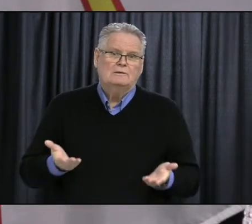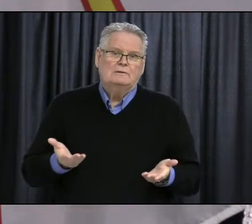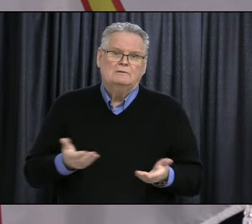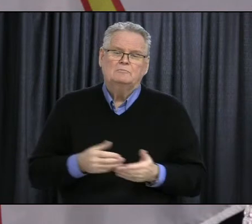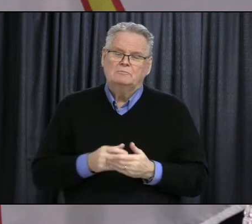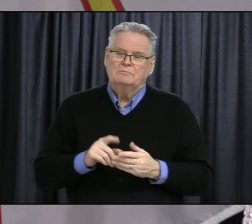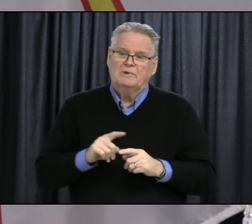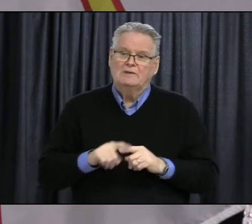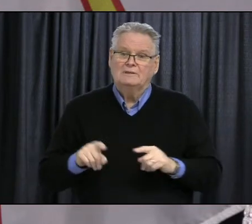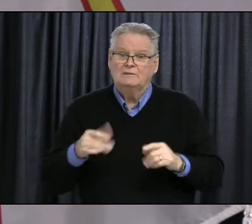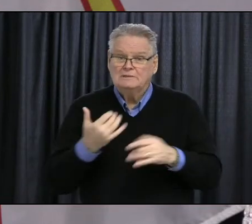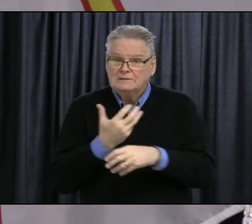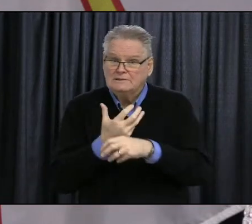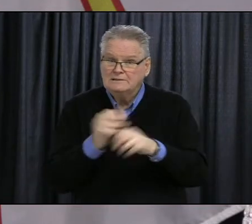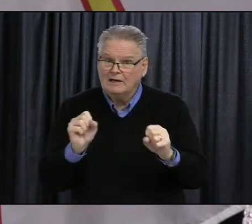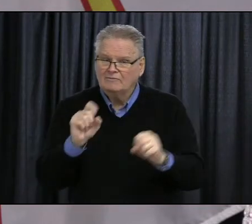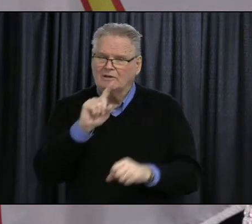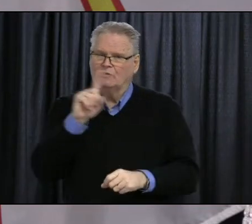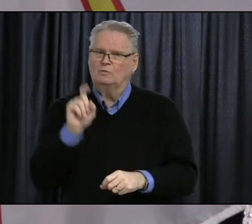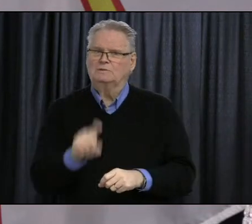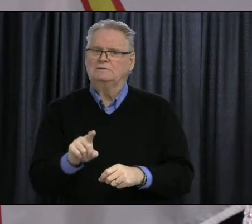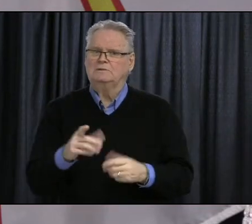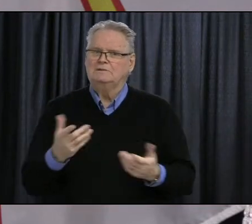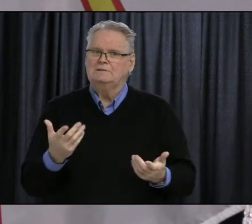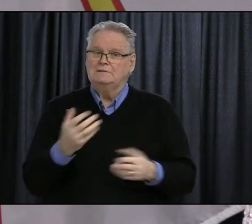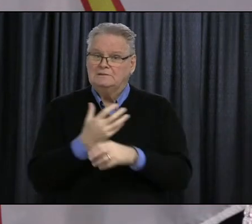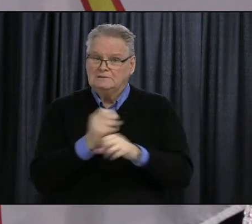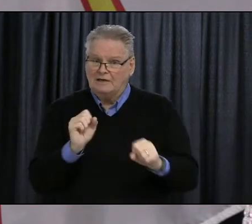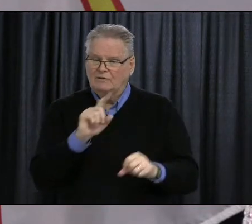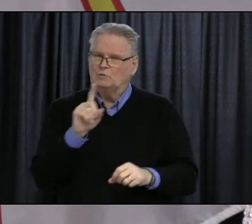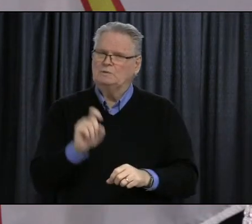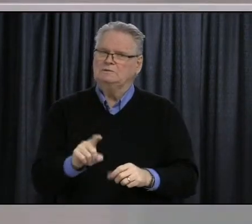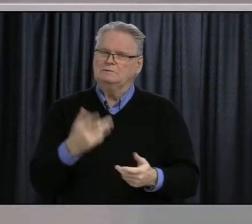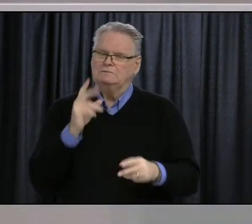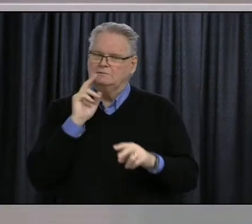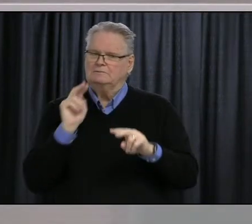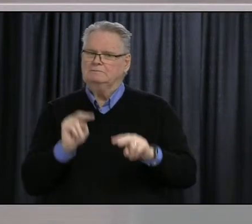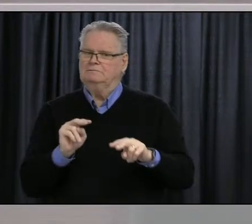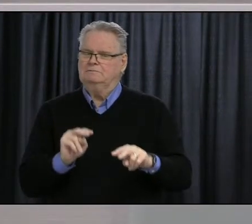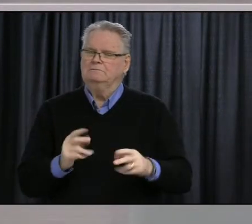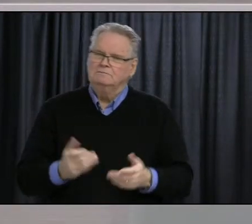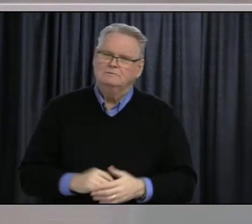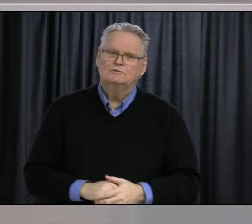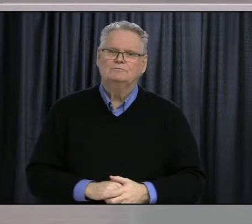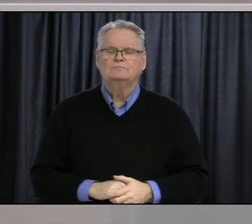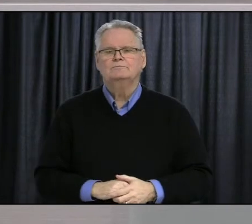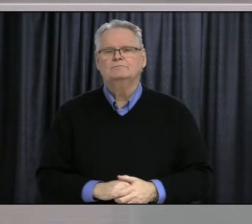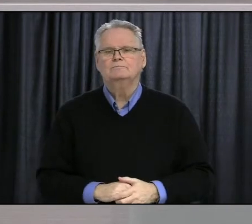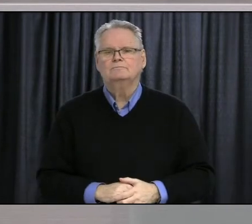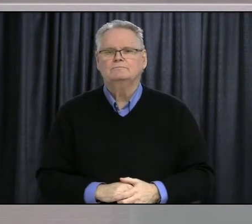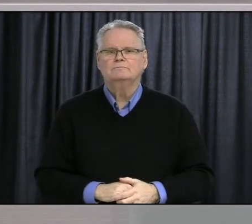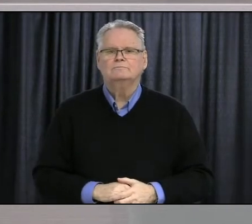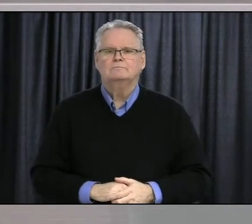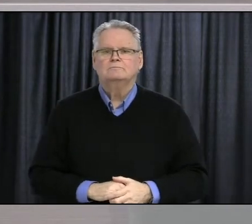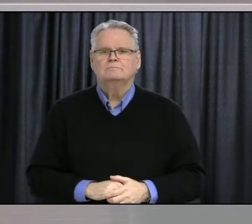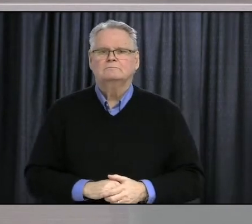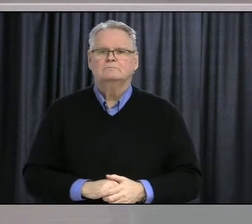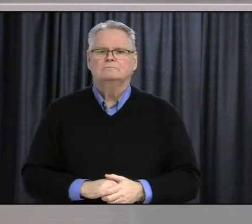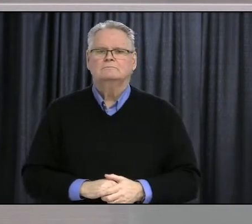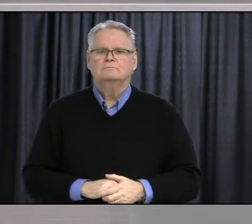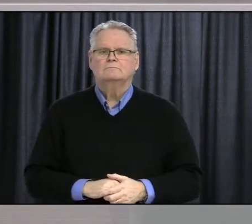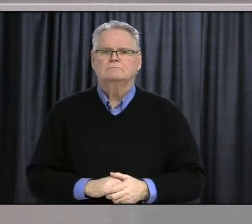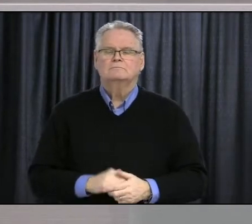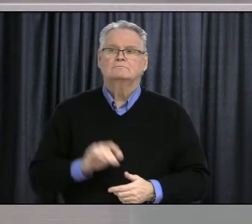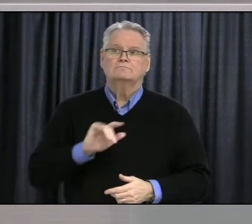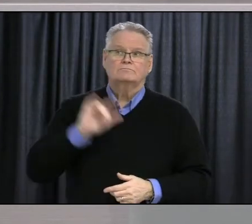us and this cluster. I think we'll feel a bit more comfortable. I want to ask about rotational workers. New Brunswick has just tightened